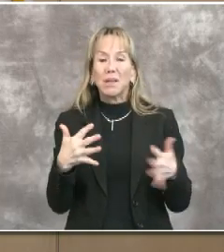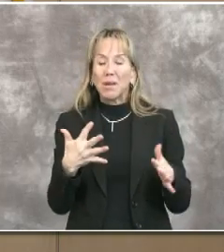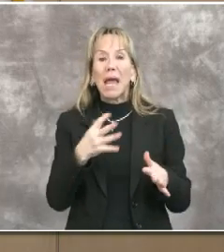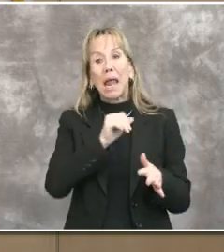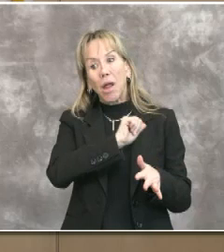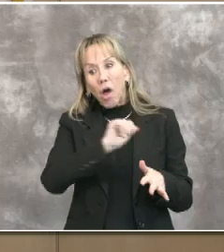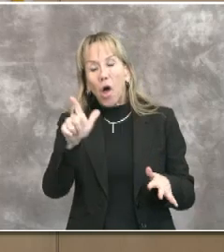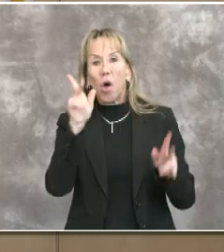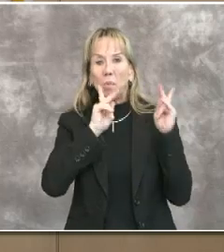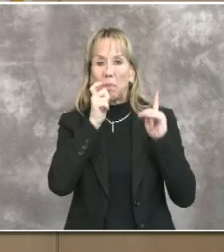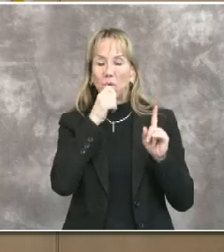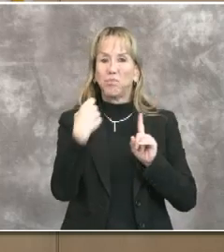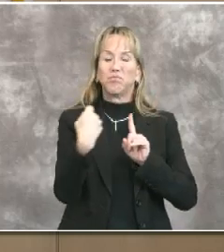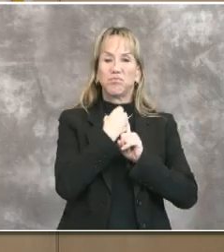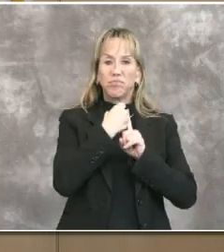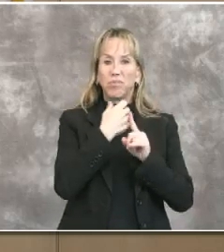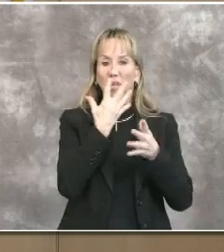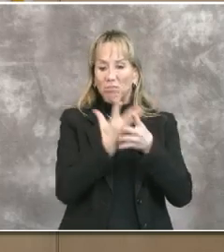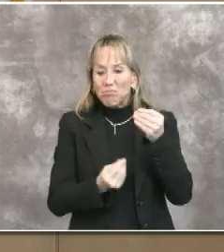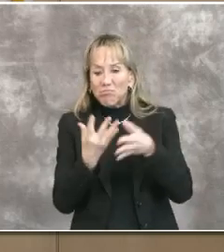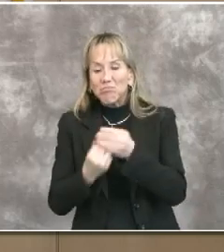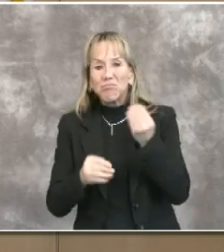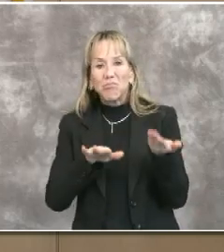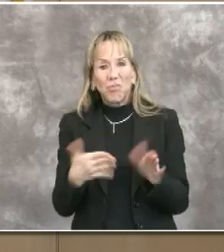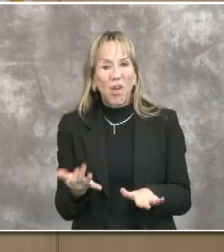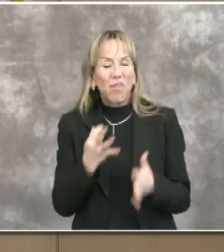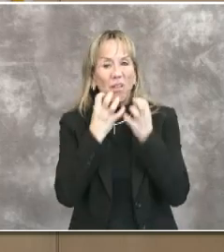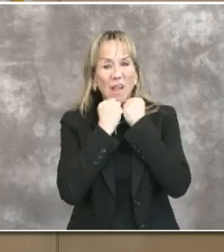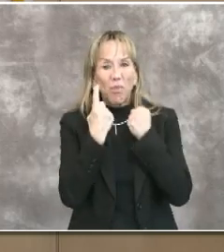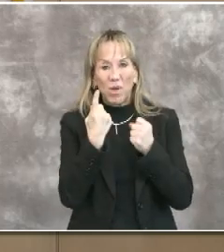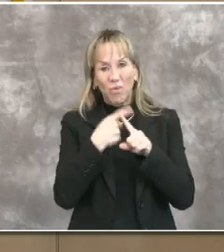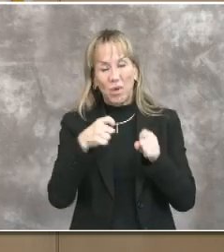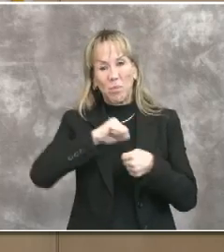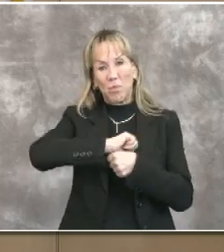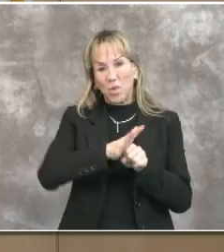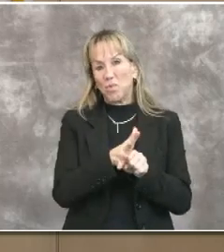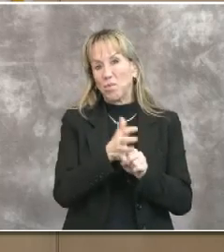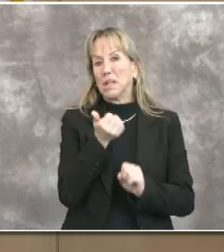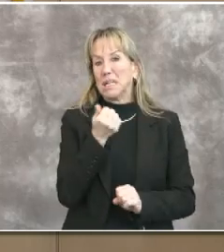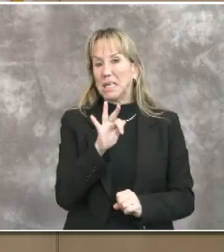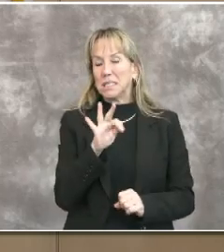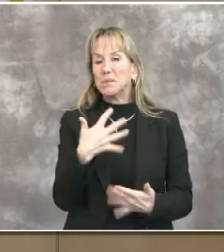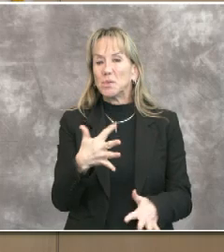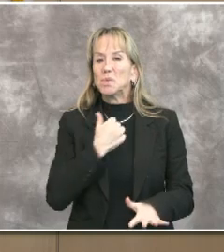impacted by COVID-19. As a reminder,